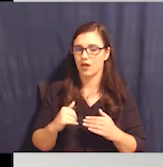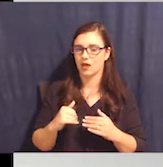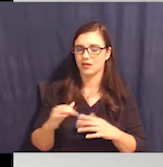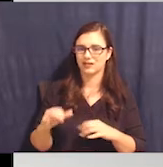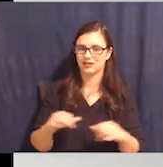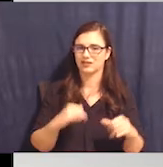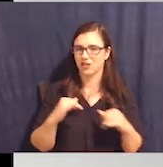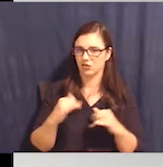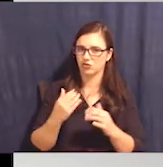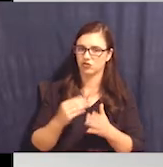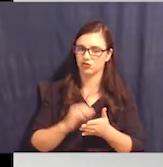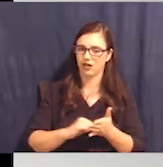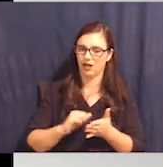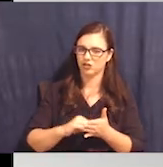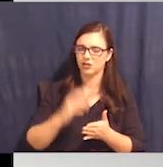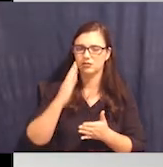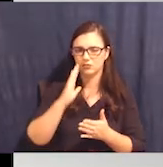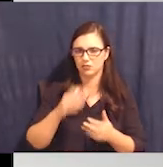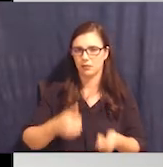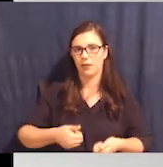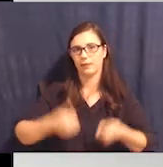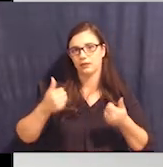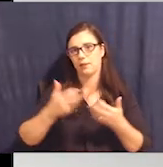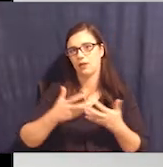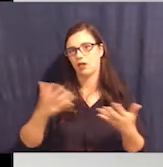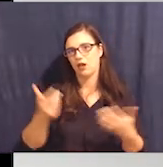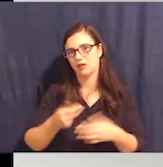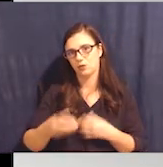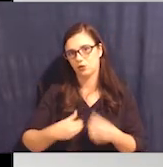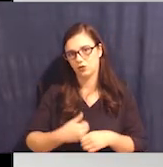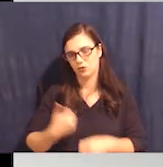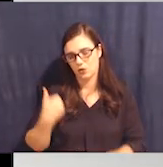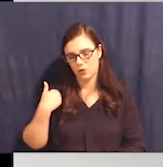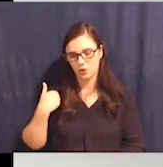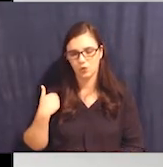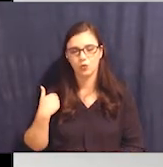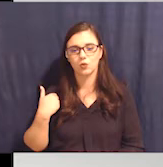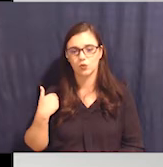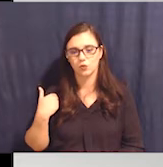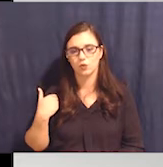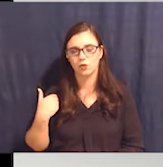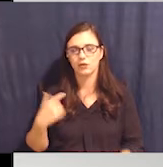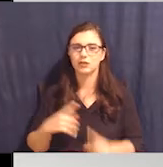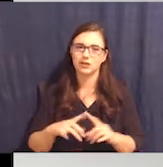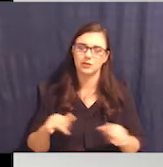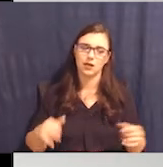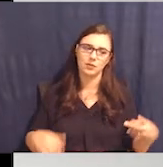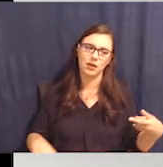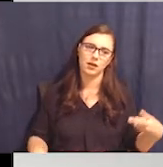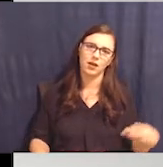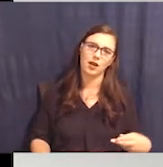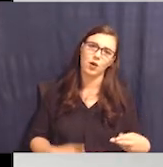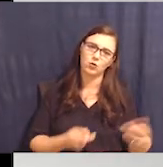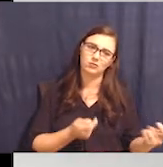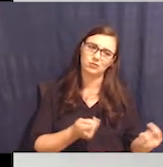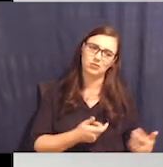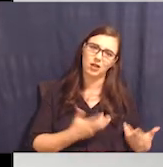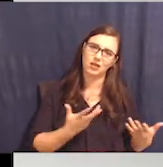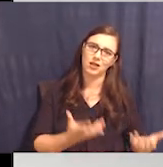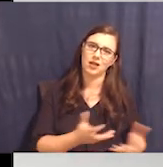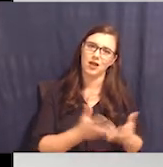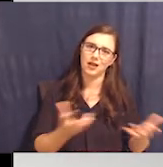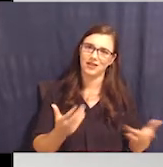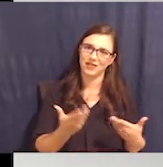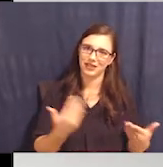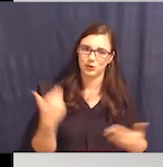than your standard deduction, which you know was bumped up greatly a few years ago, while at the same time they cut out a lot